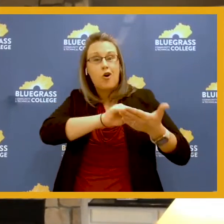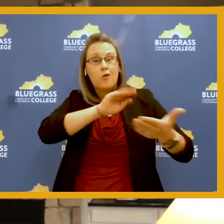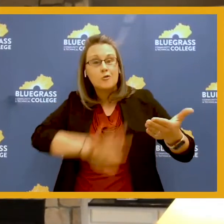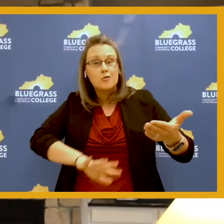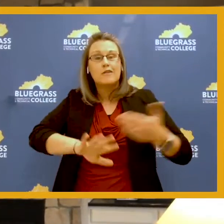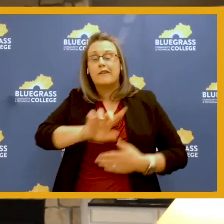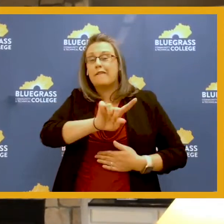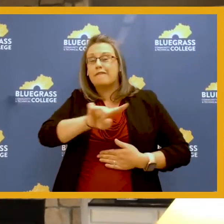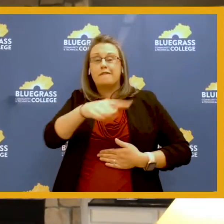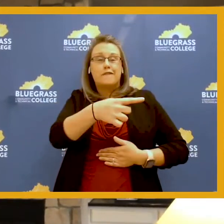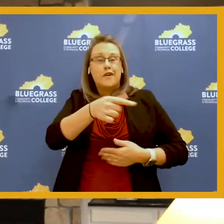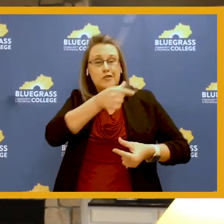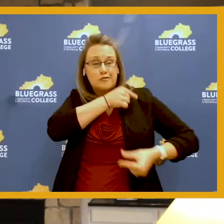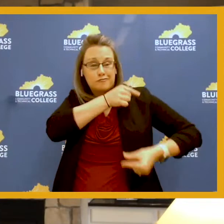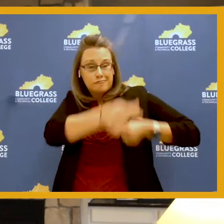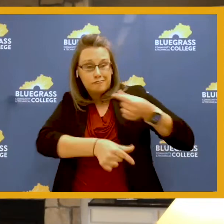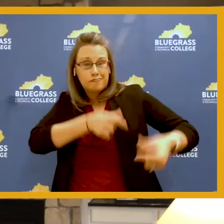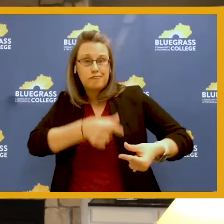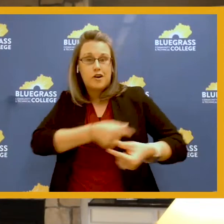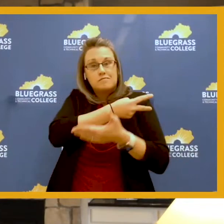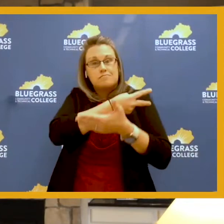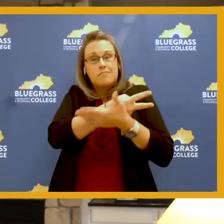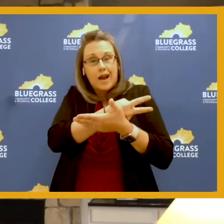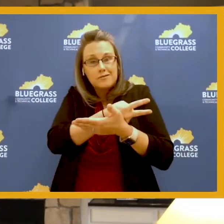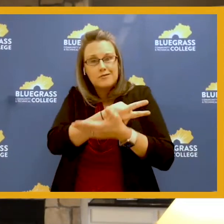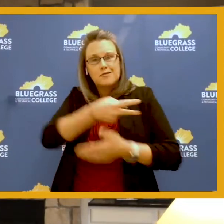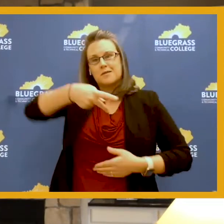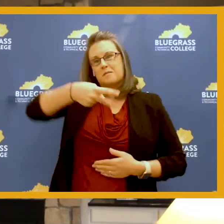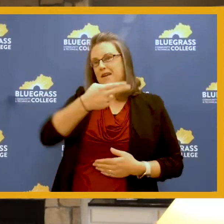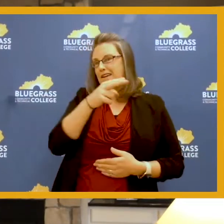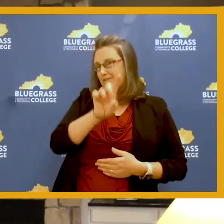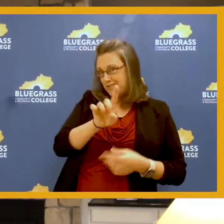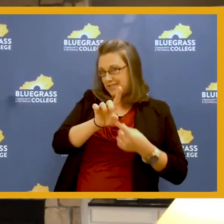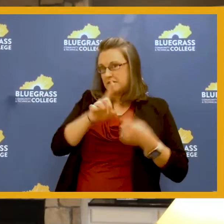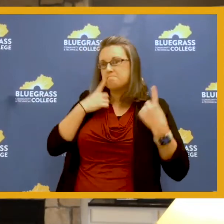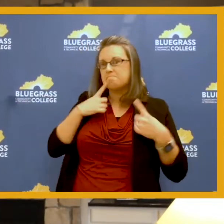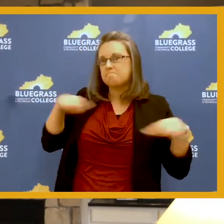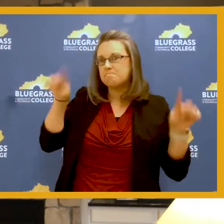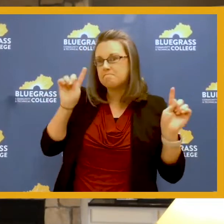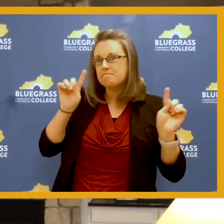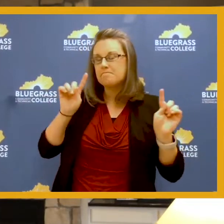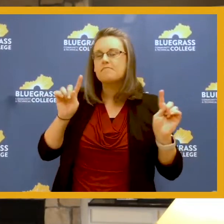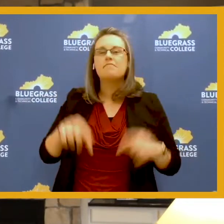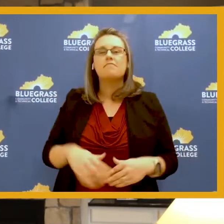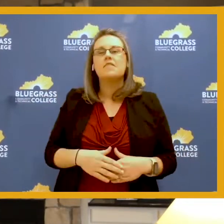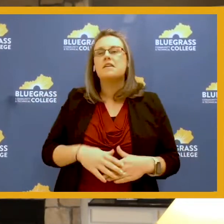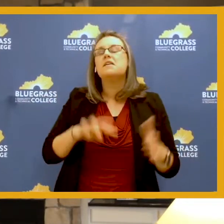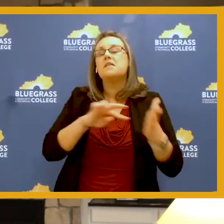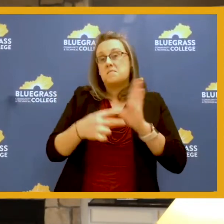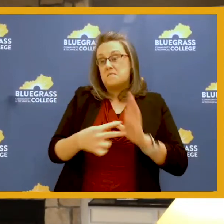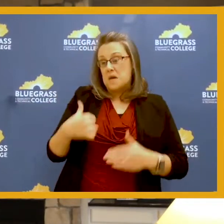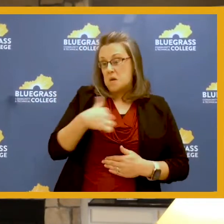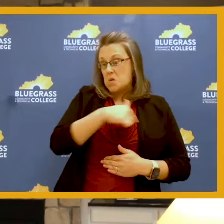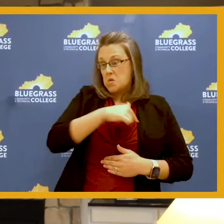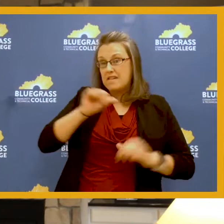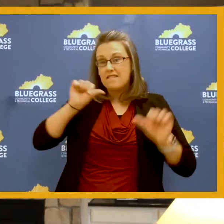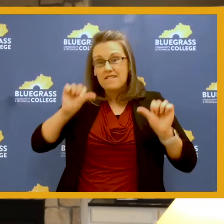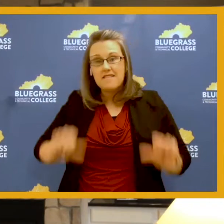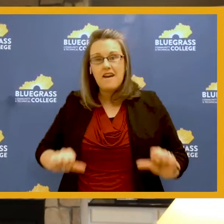higher education matters. It still remains the most effective tool we have to combat intergenerational